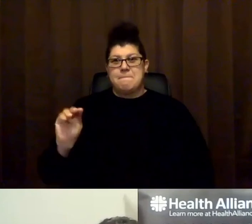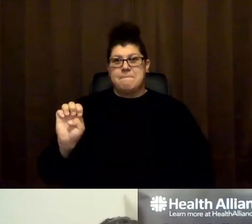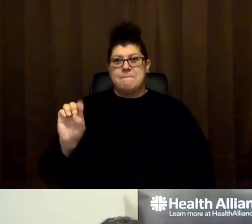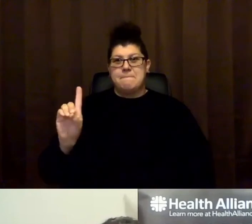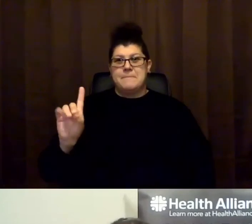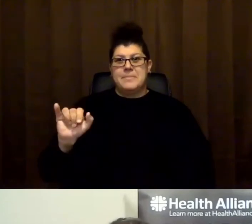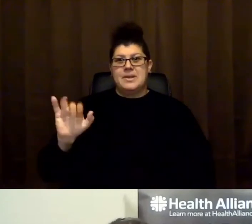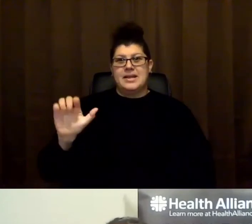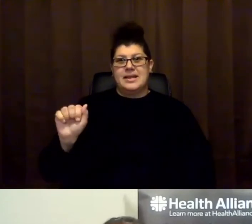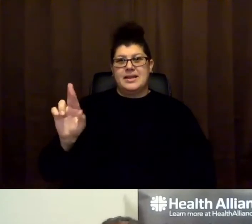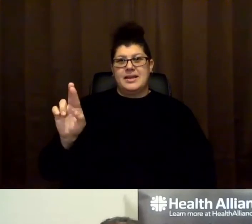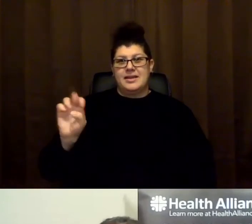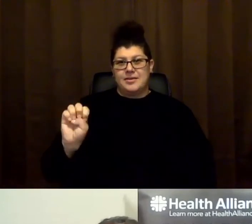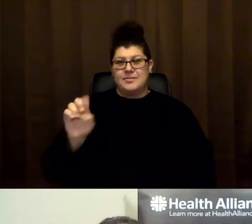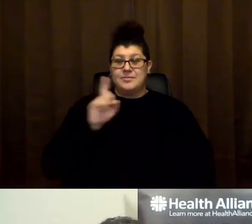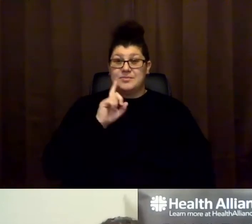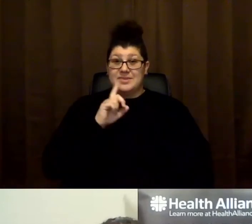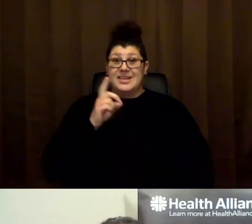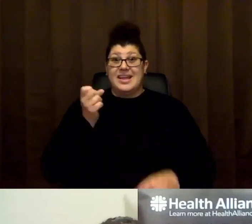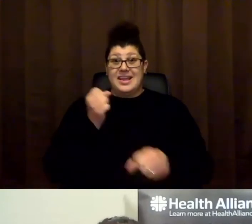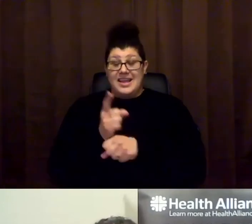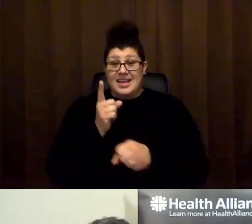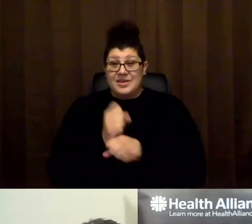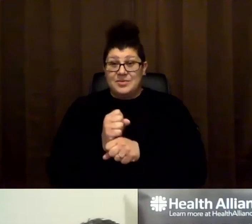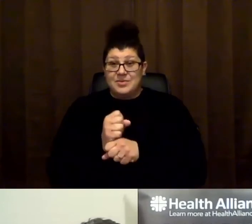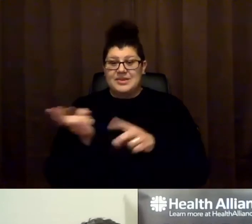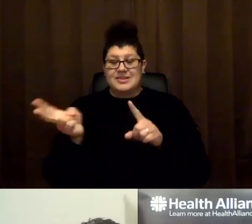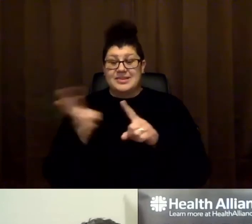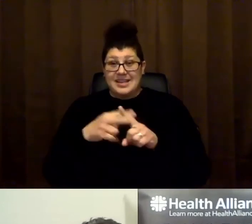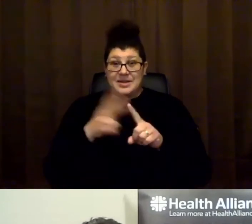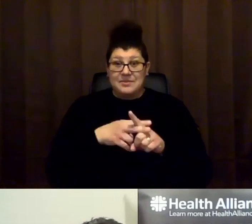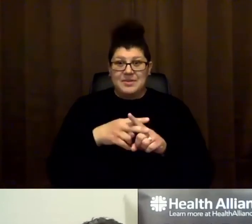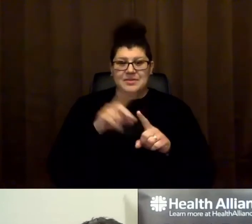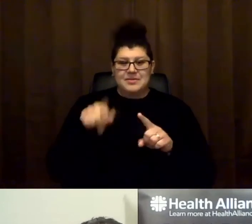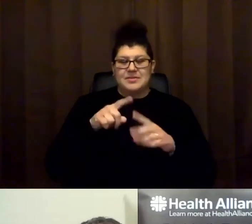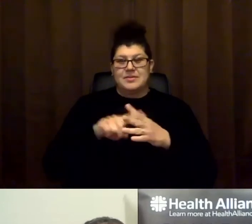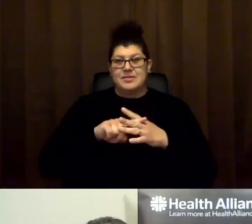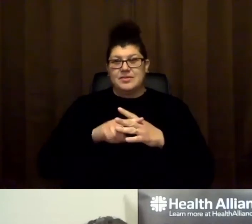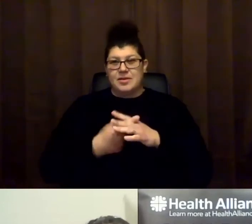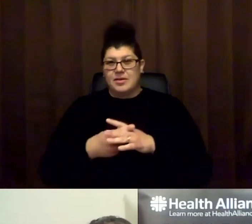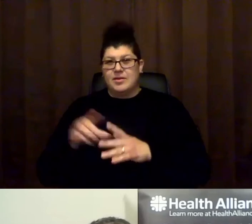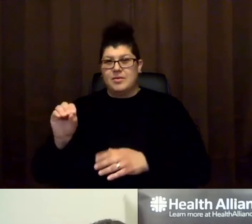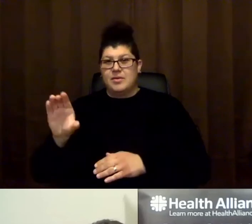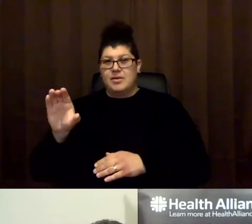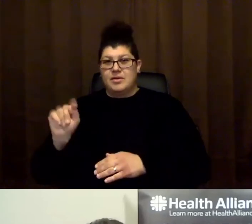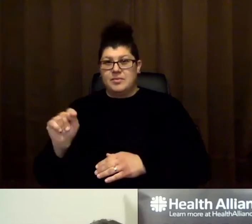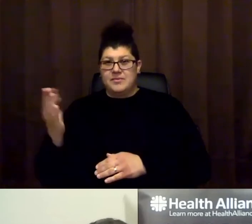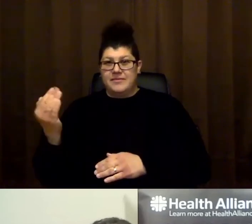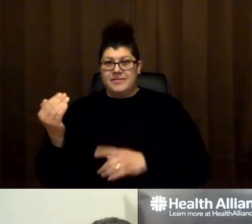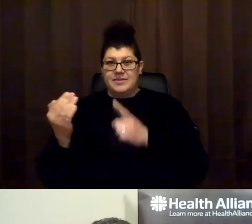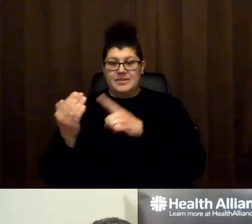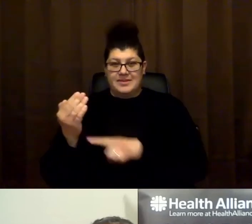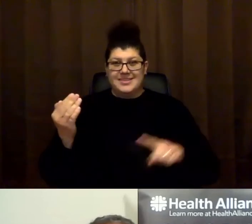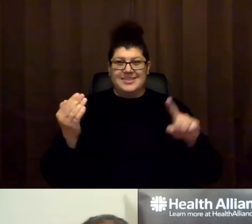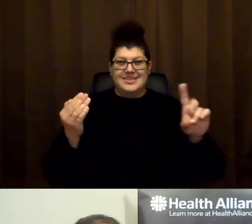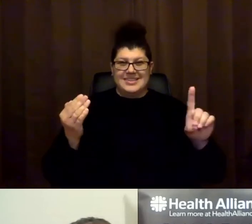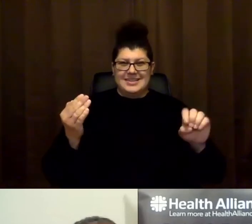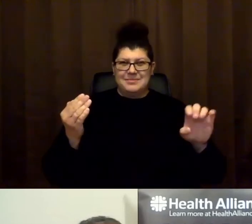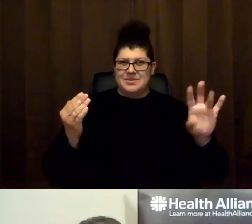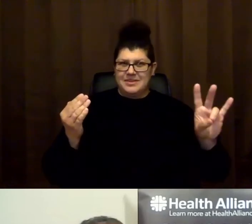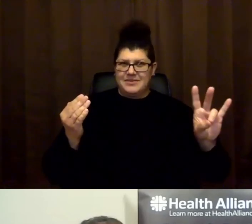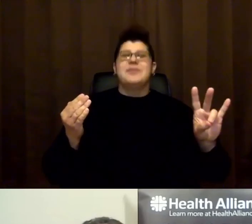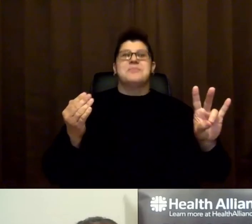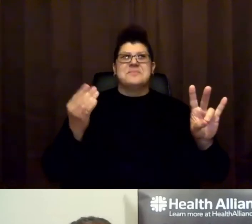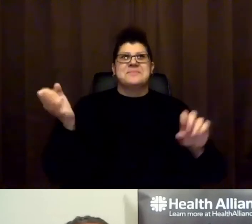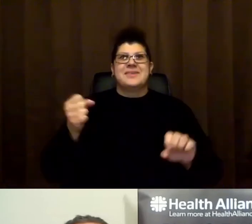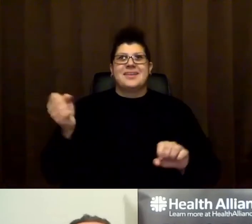with the annual enrollment period coming up from October 15th through December 7th. Yeah, I got those dates right.